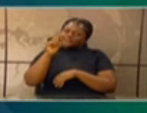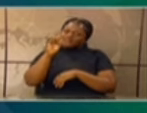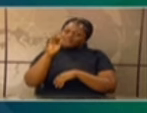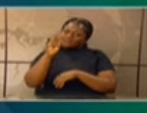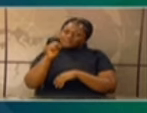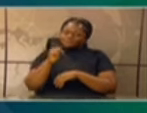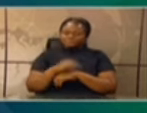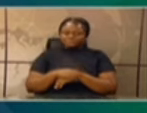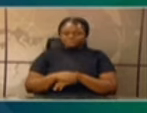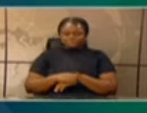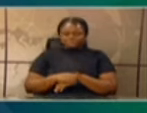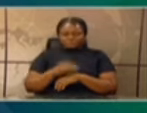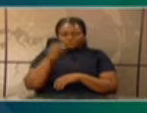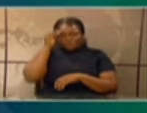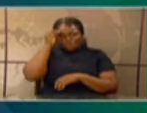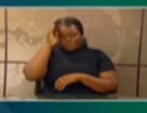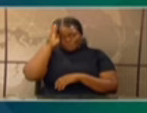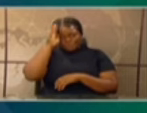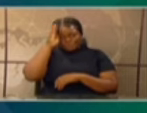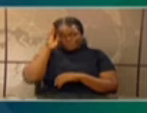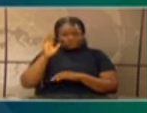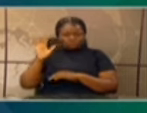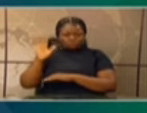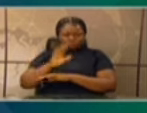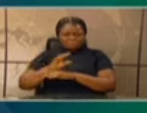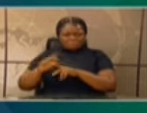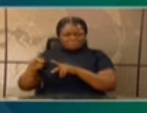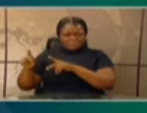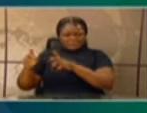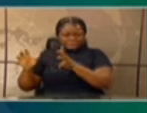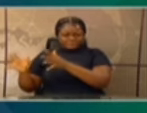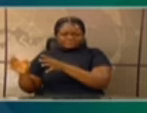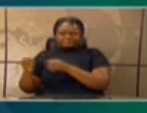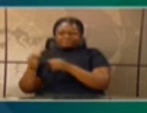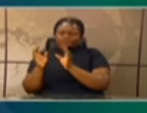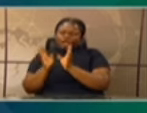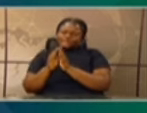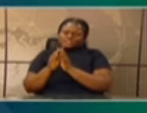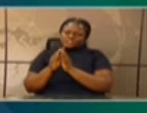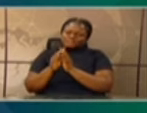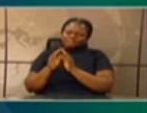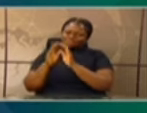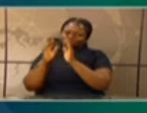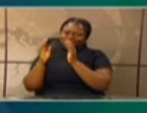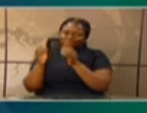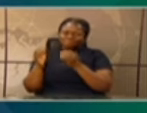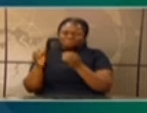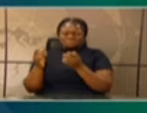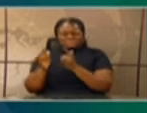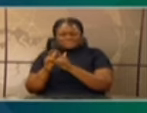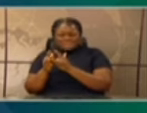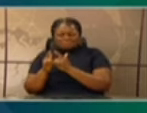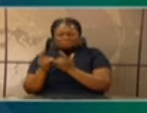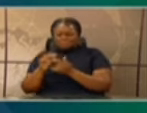Joe Biden, Obama party, no, omo ye, omo convention, ewo,